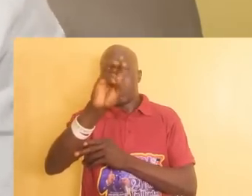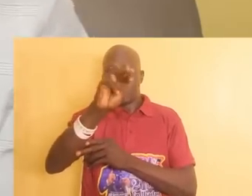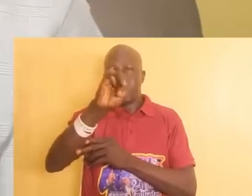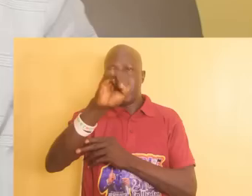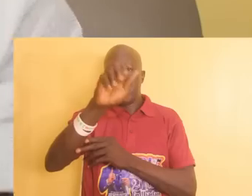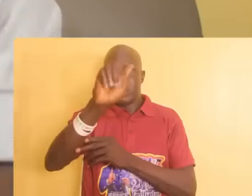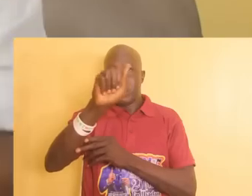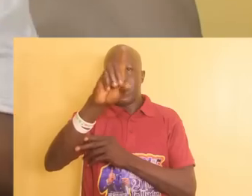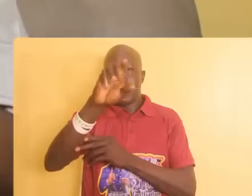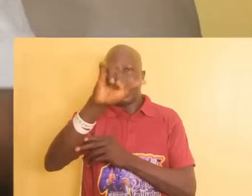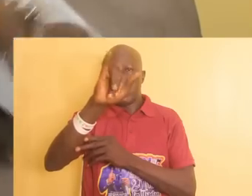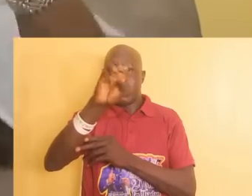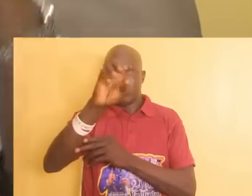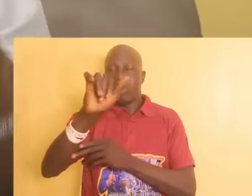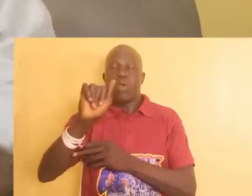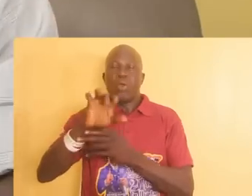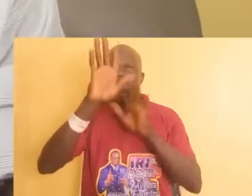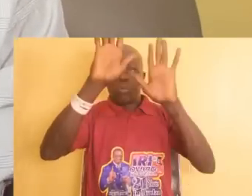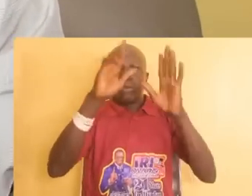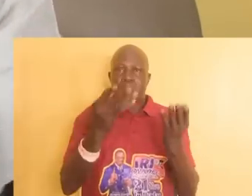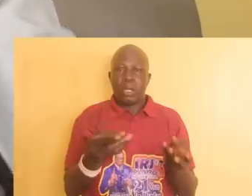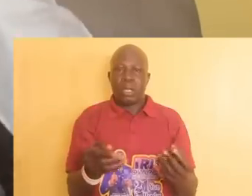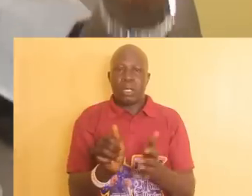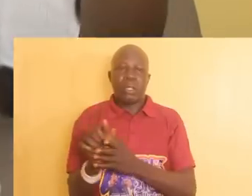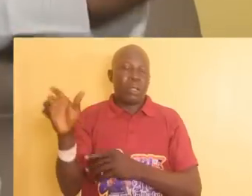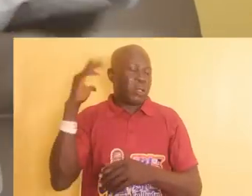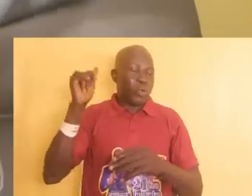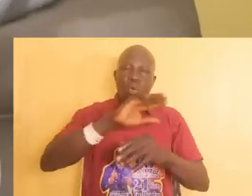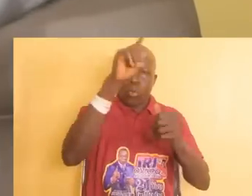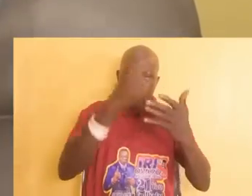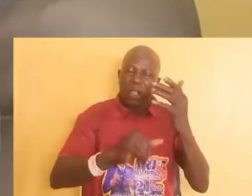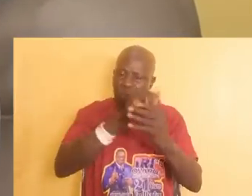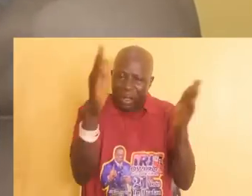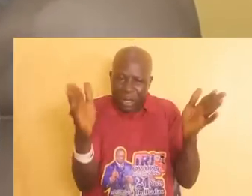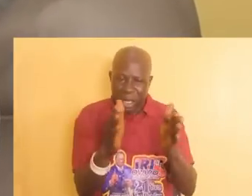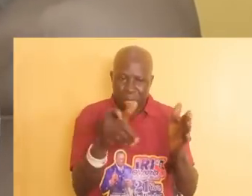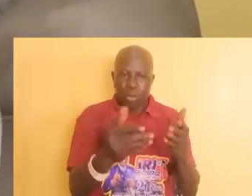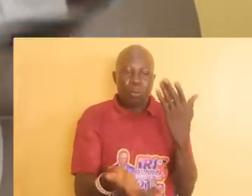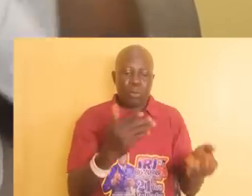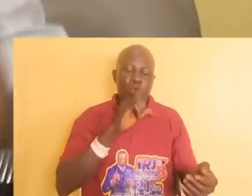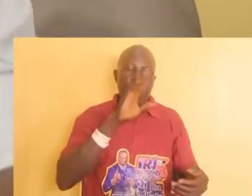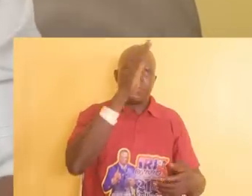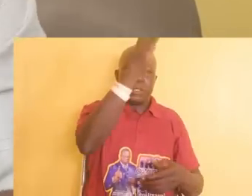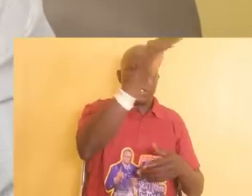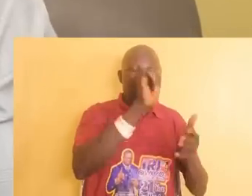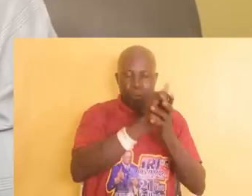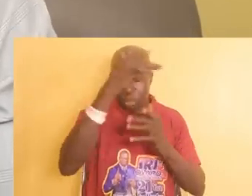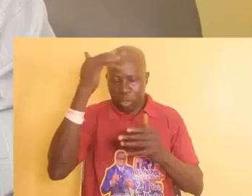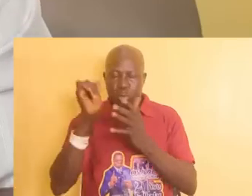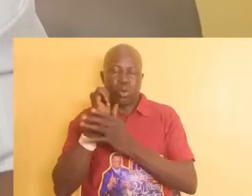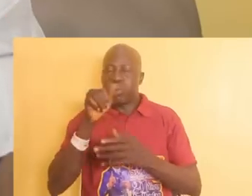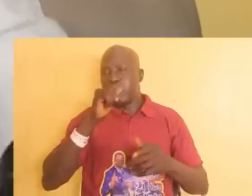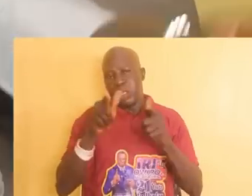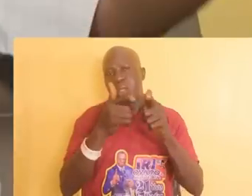Olodo. Wonderland. Wonderland. Listen to me, sir. E tobati sumo. The one that is never. Make sure you go there. Make sure you go there. Ori Olama ni agba.